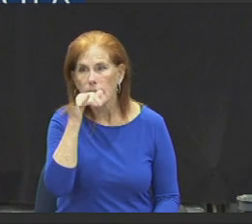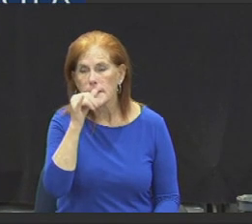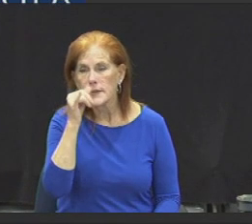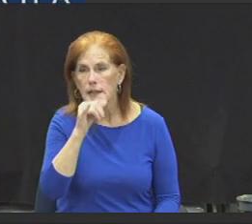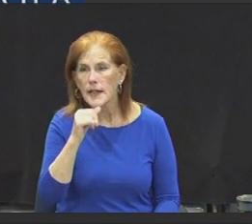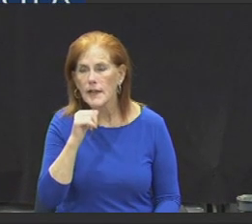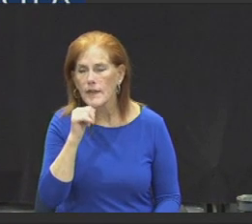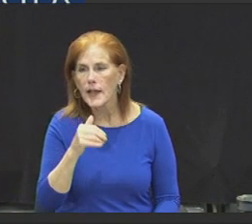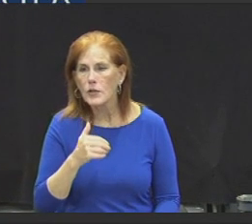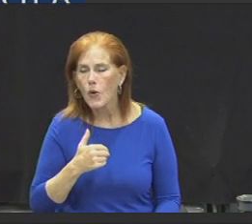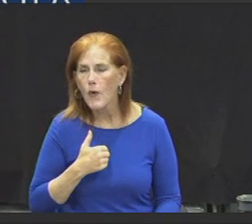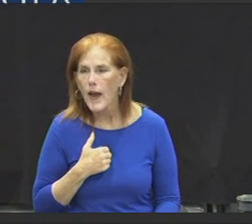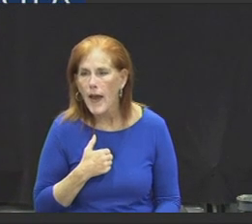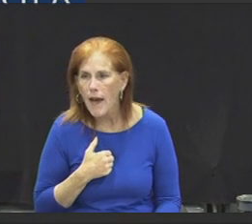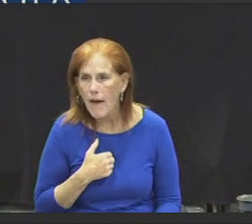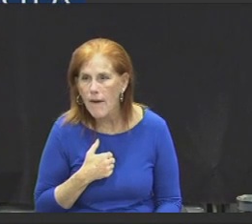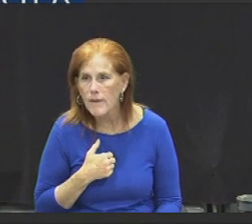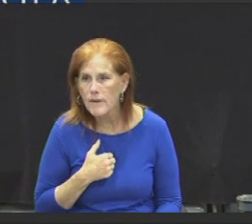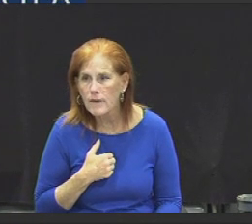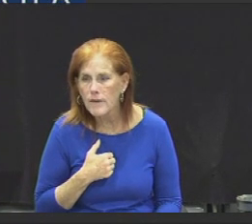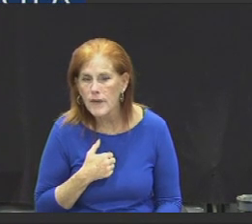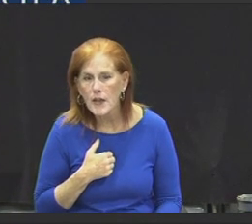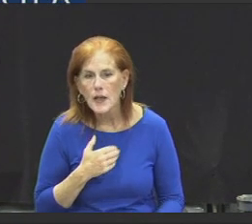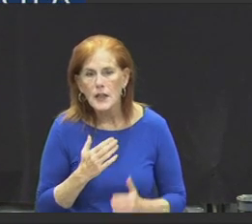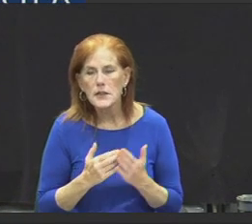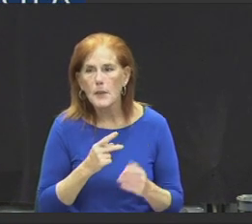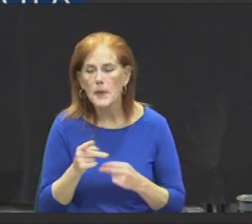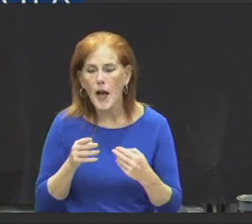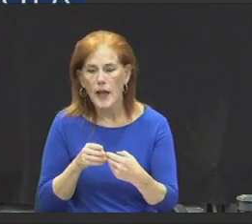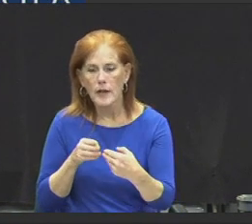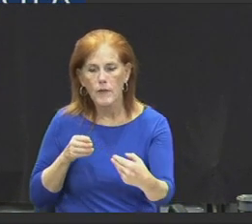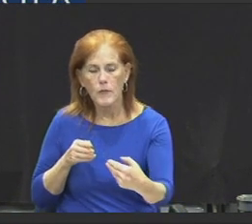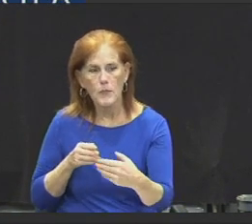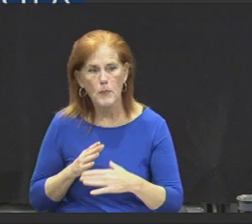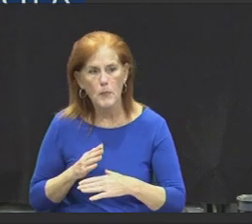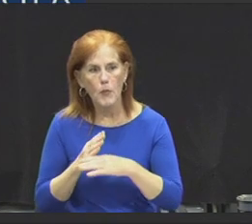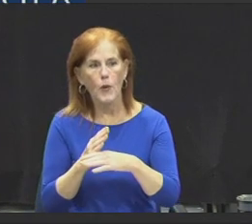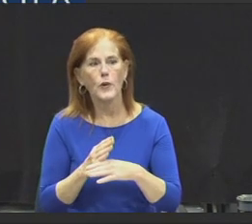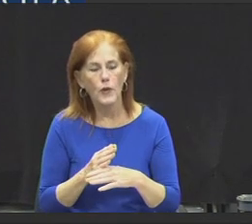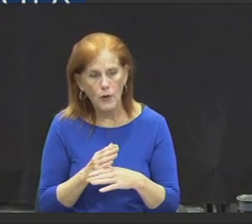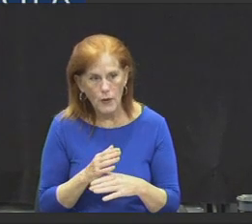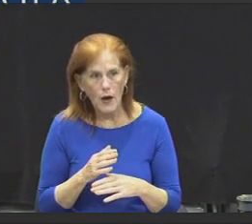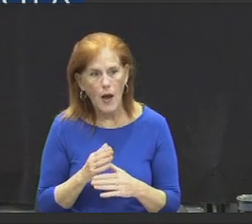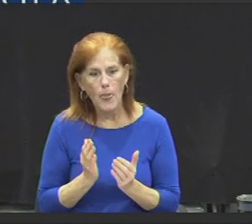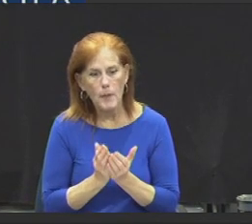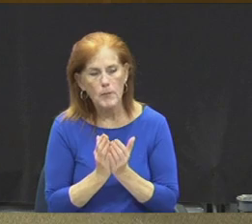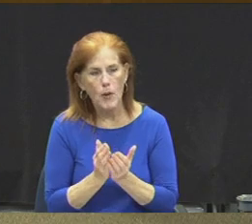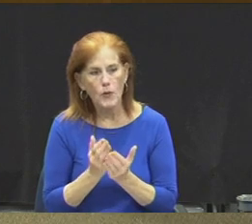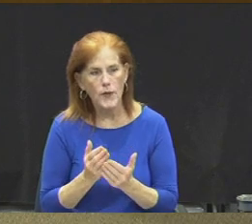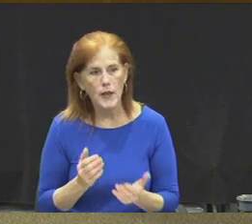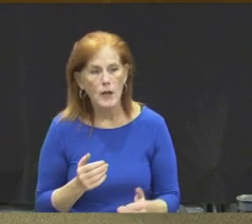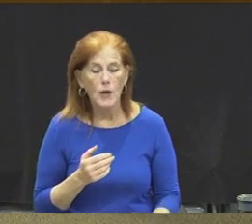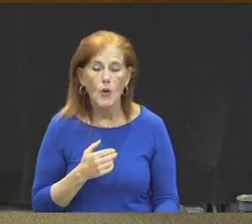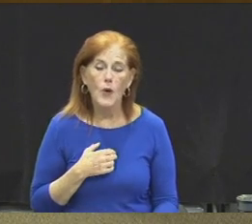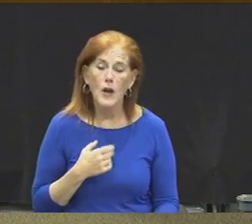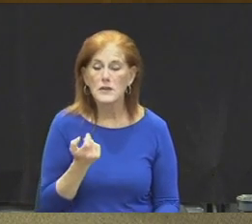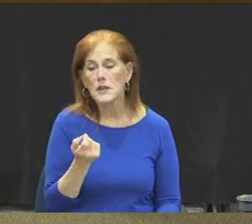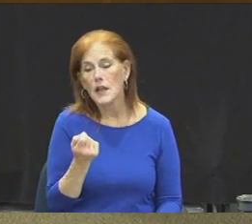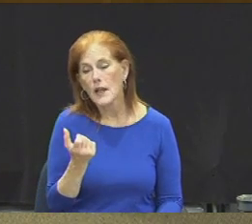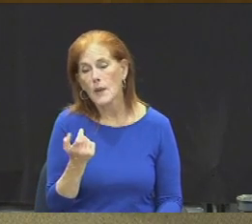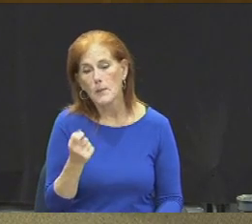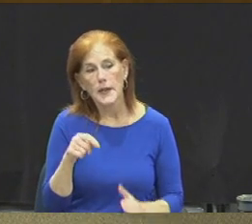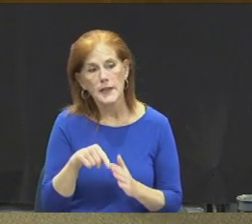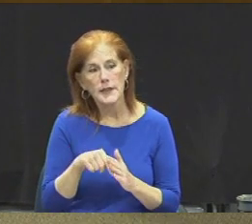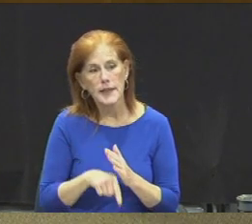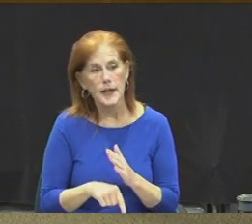have a border on The boat. what you brought up, No, Megan. It's just like, oh, well, it's just a little bit deep, so you're just